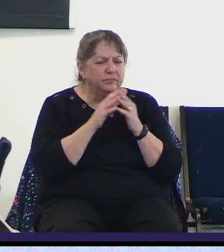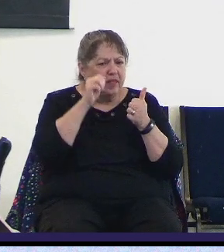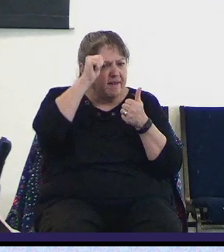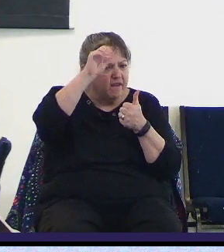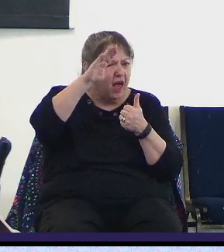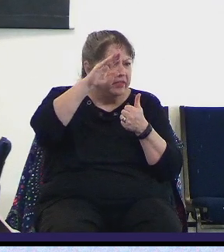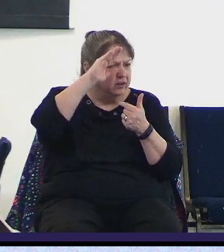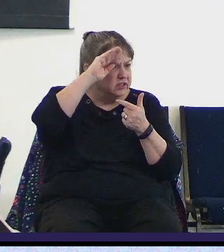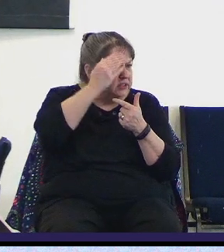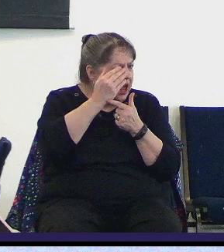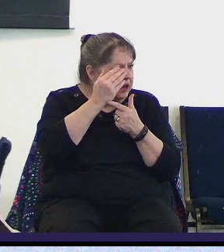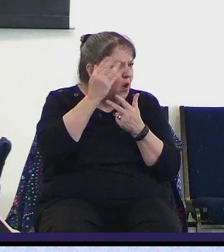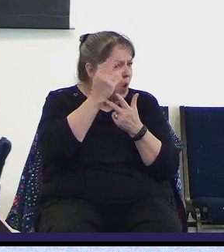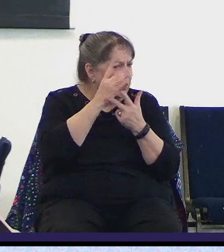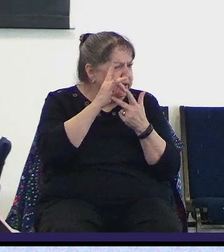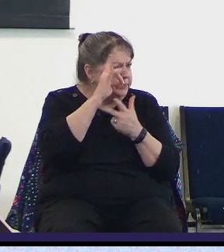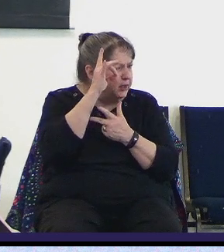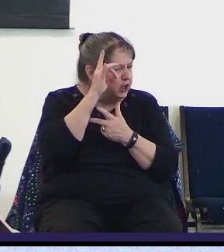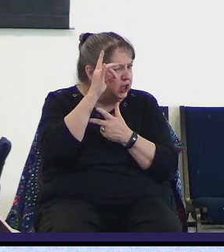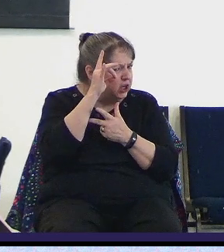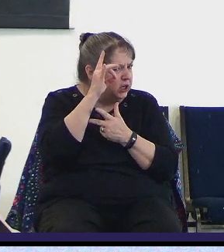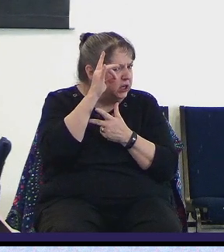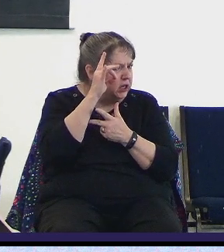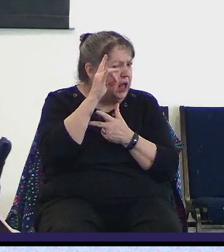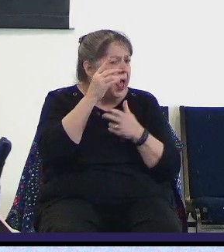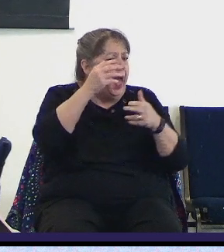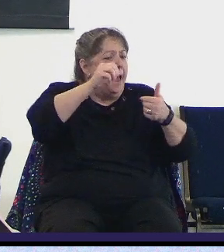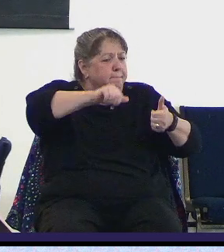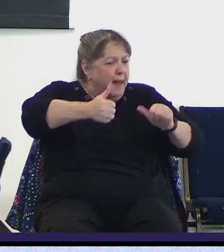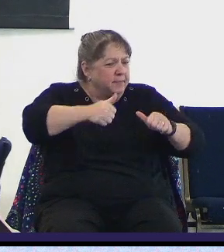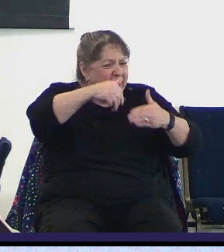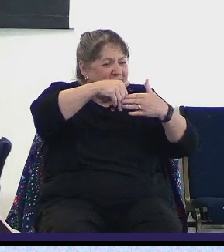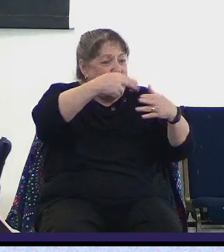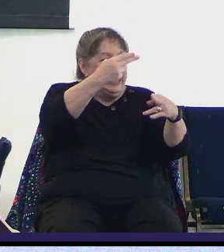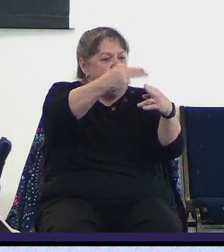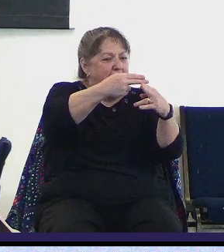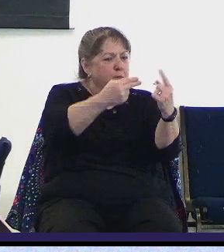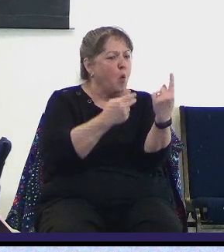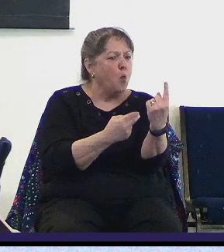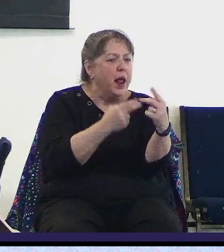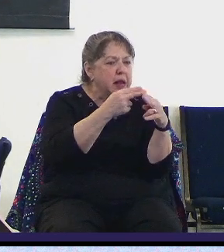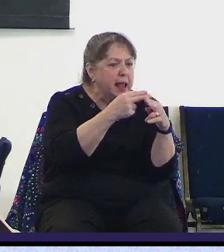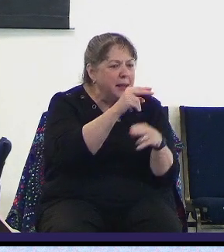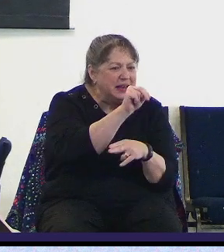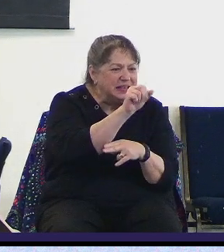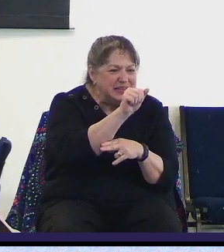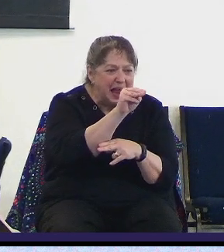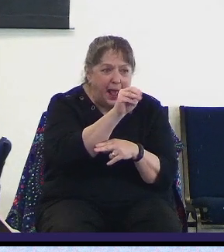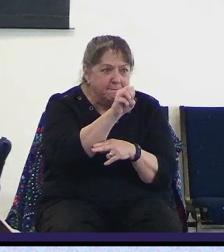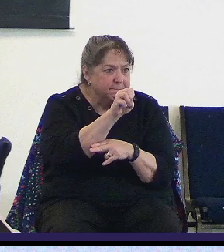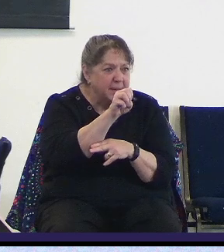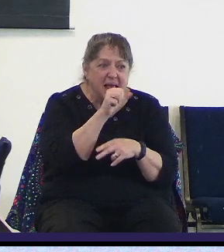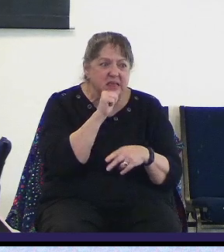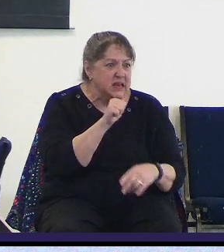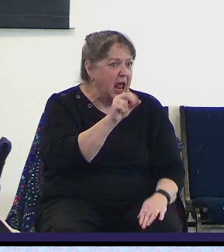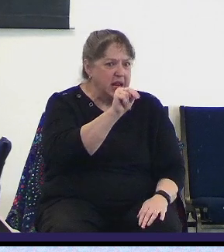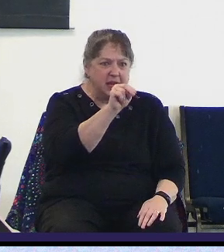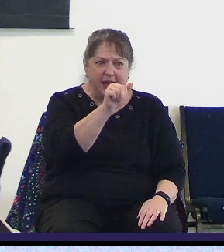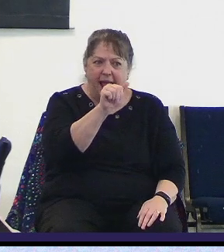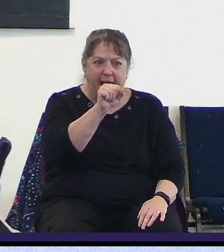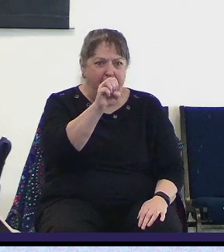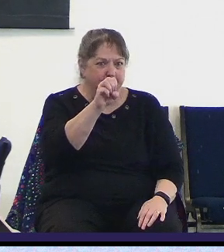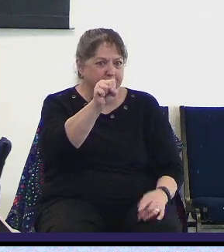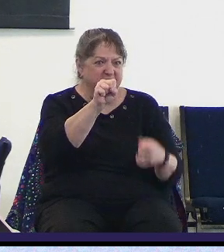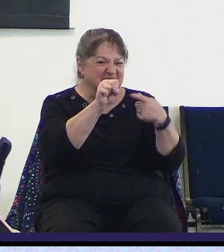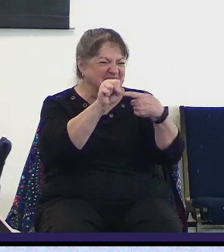Son, and the Holy Spirit, notice it says, he says, baptizing them in the name of the Father, Son, Holy Spirit. He's not saying in the names, but the name.